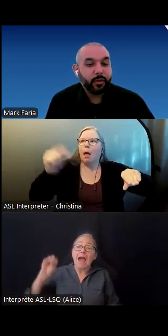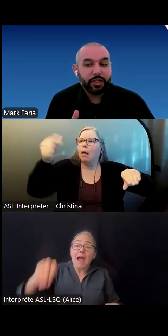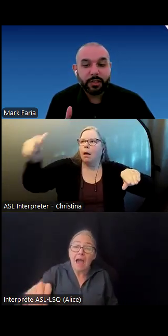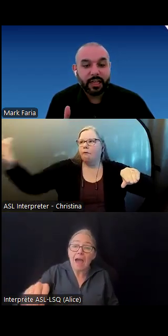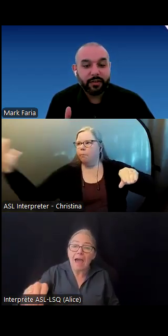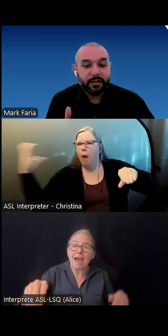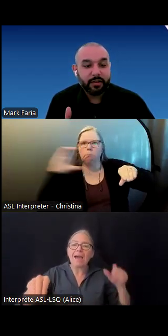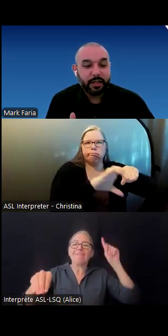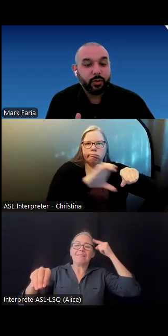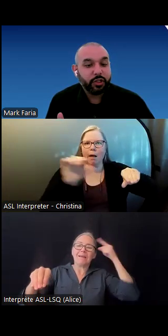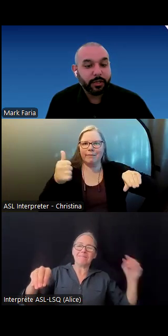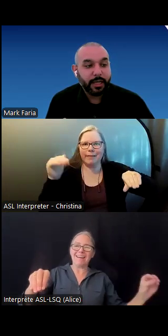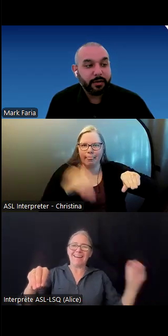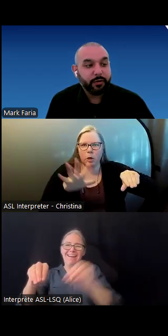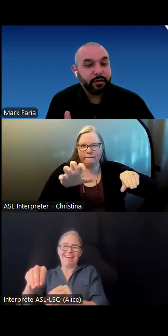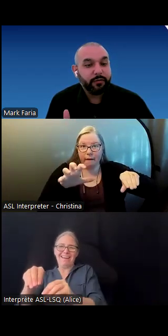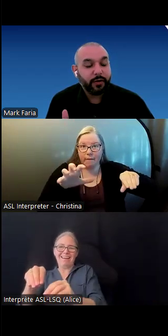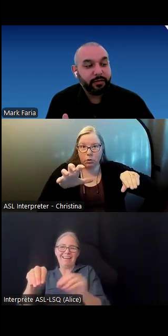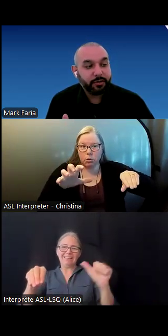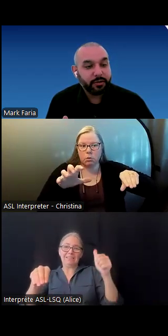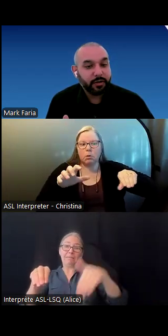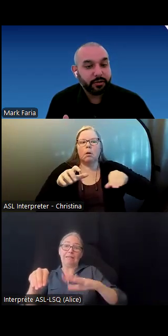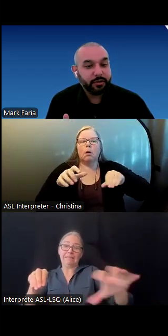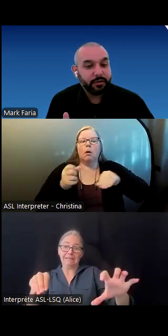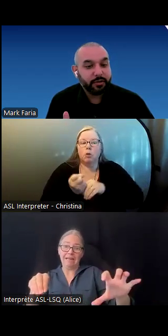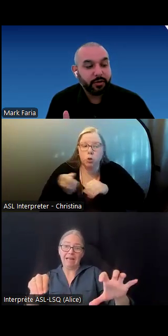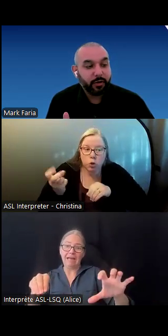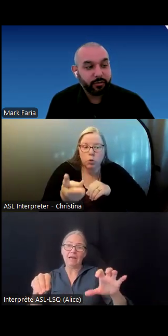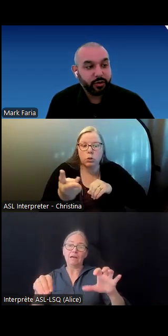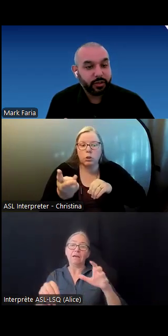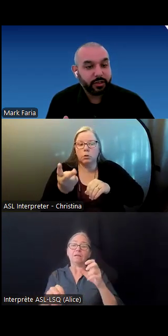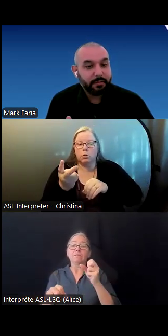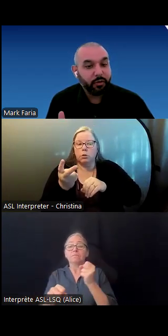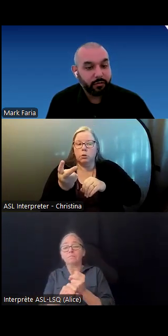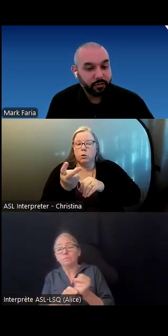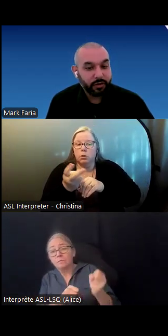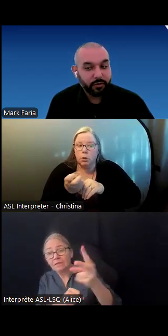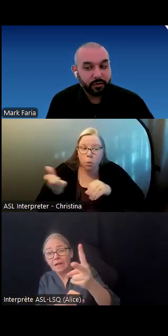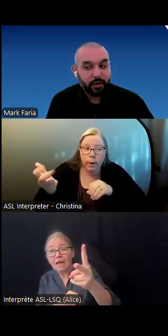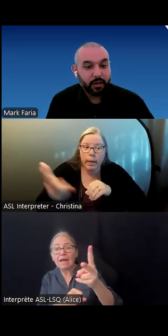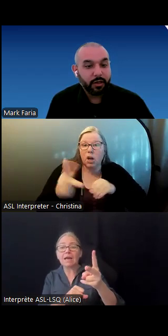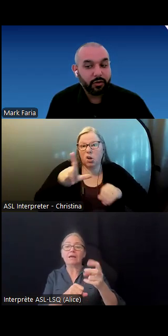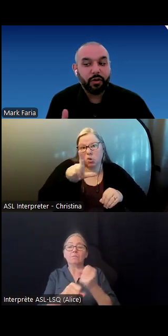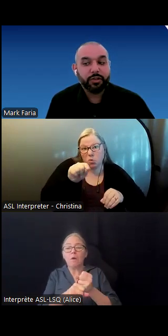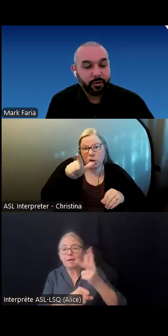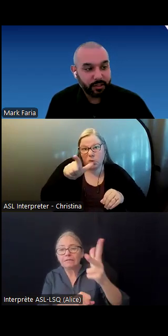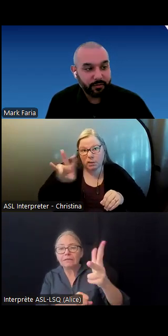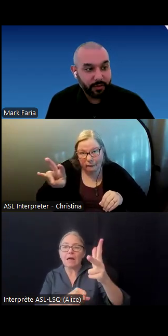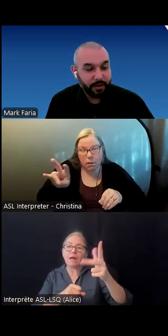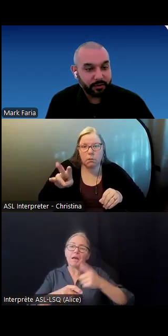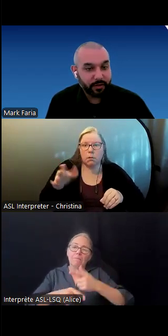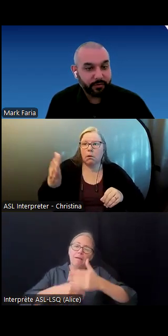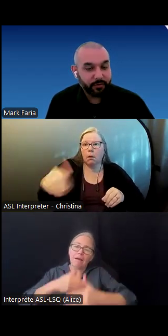And 2027 and 2028, if you did $5,000 contributions in both of those years, you'd also